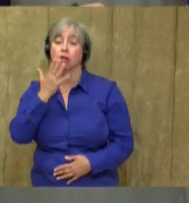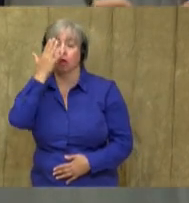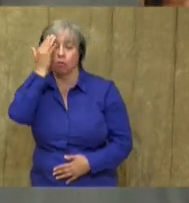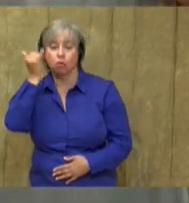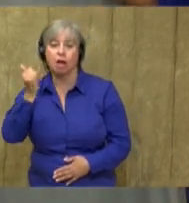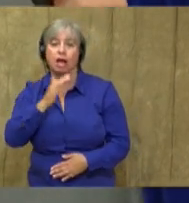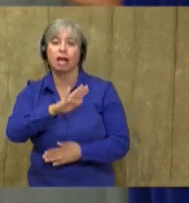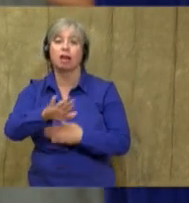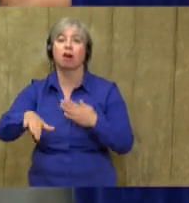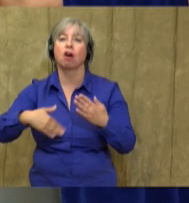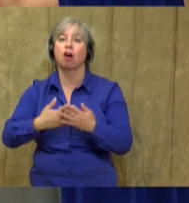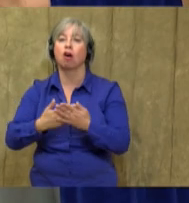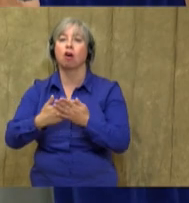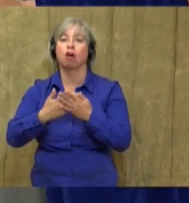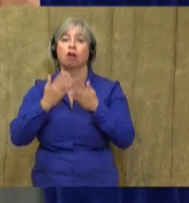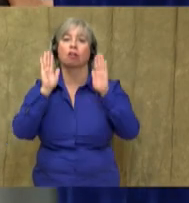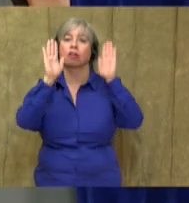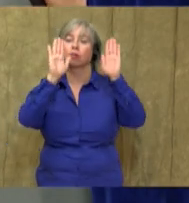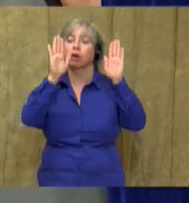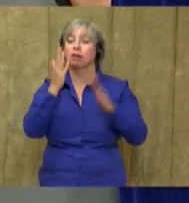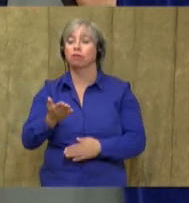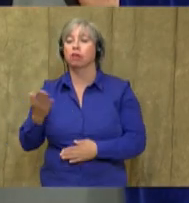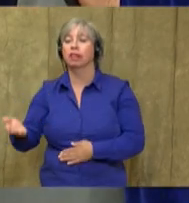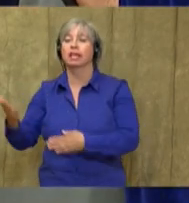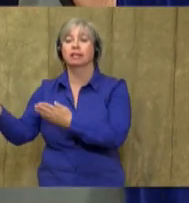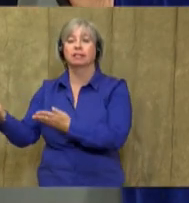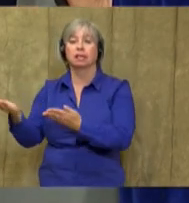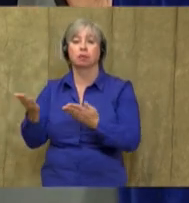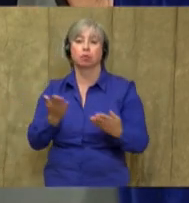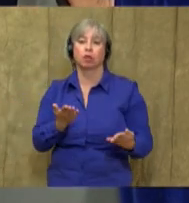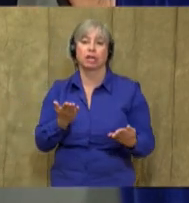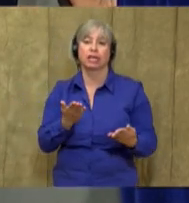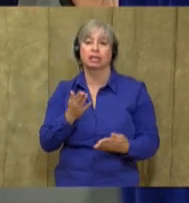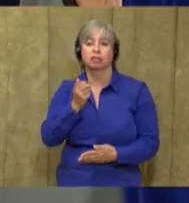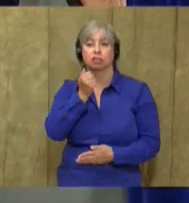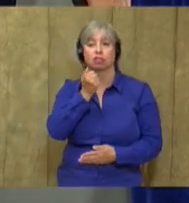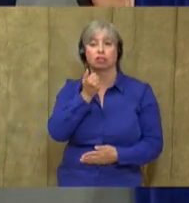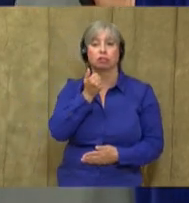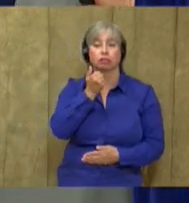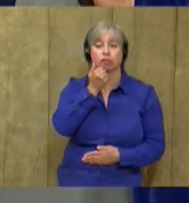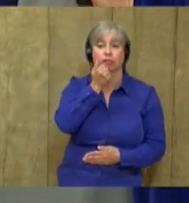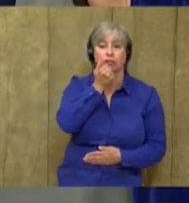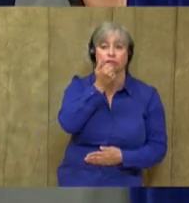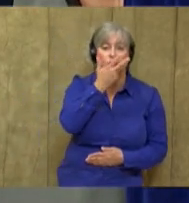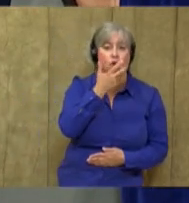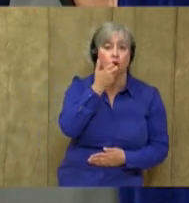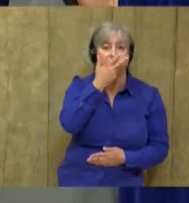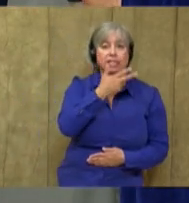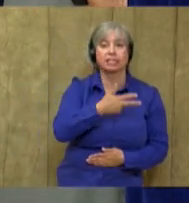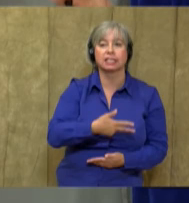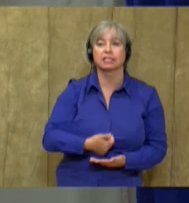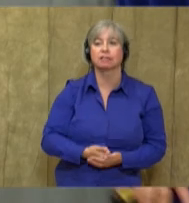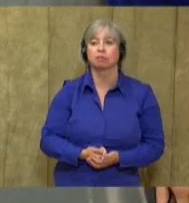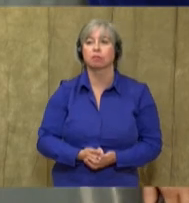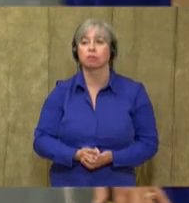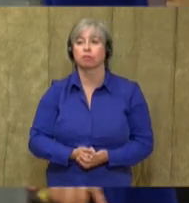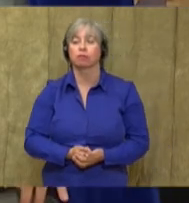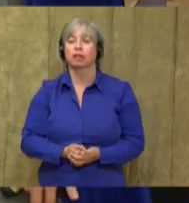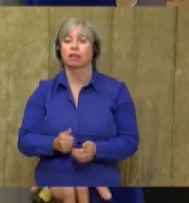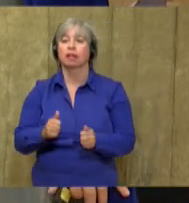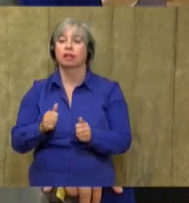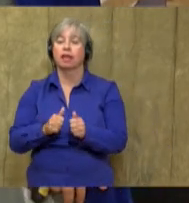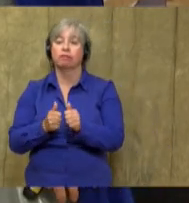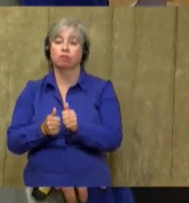bring to the society of Florence. Now, one of the things that they are going to do is they are going to be the chief